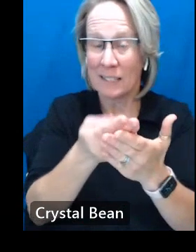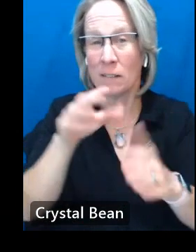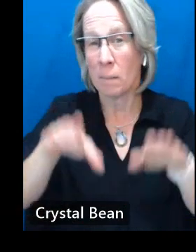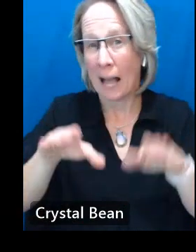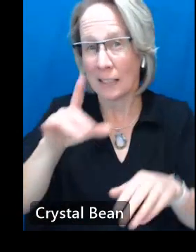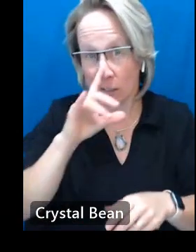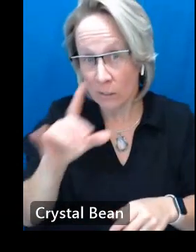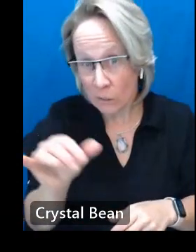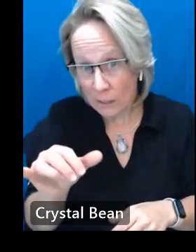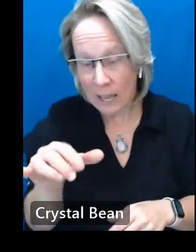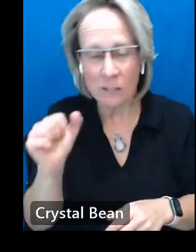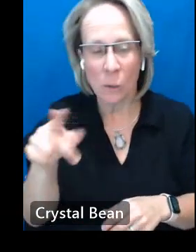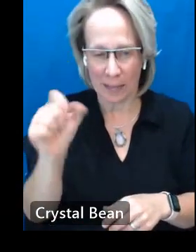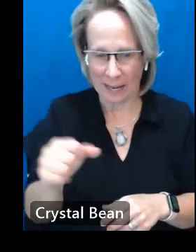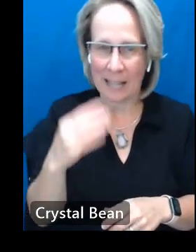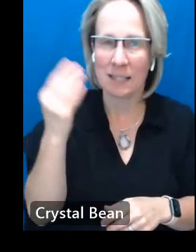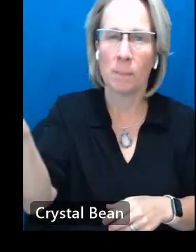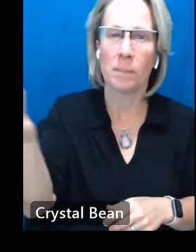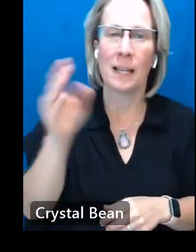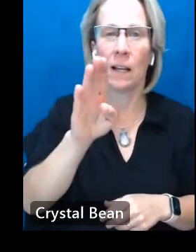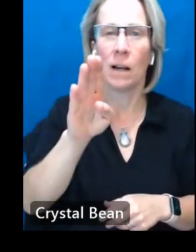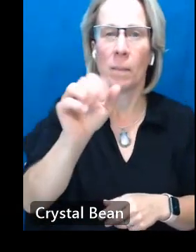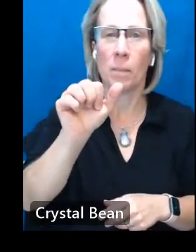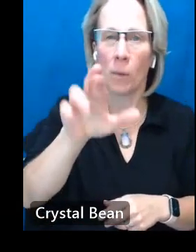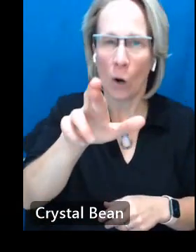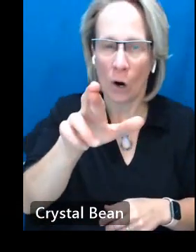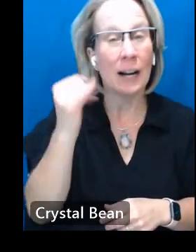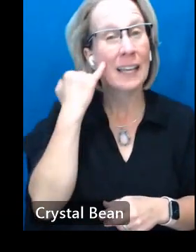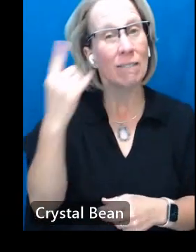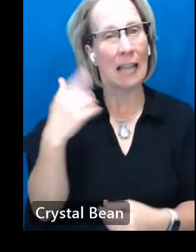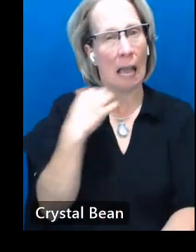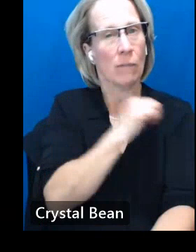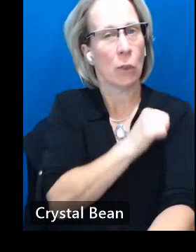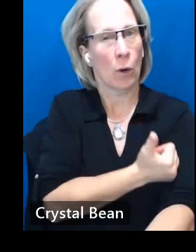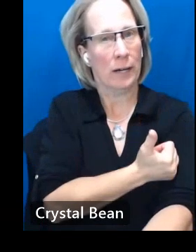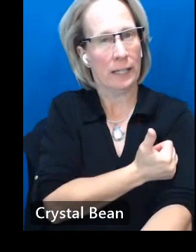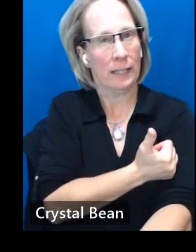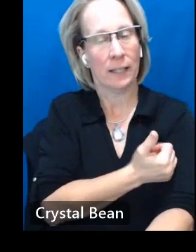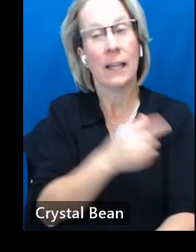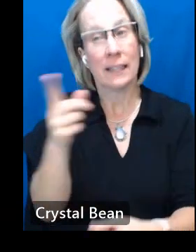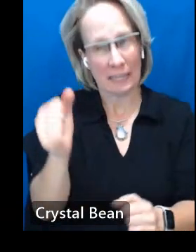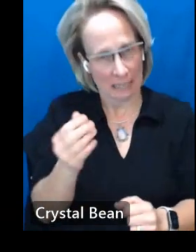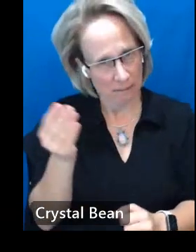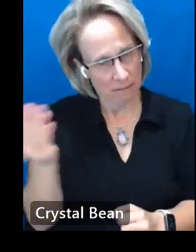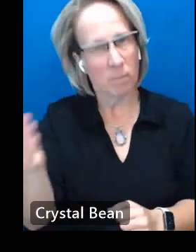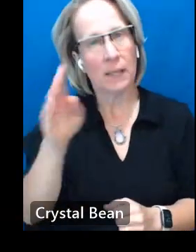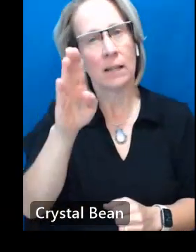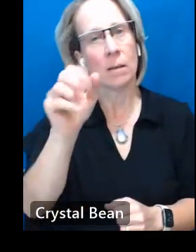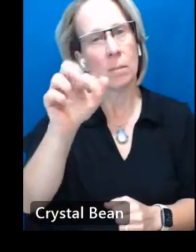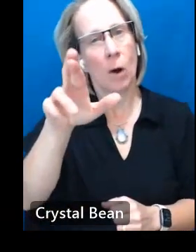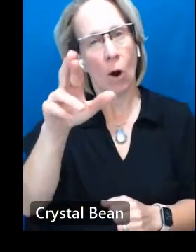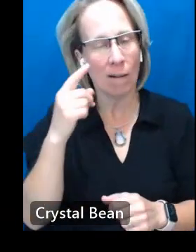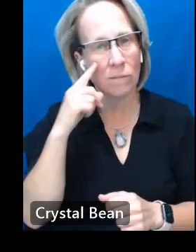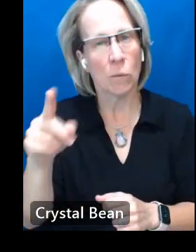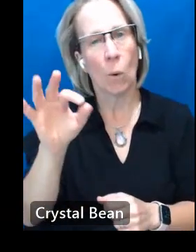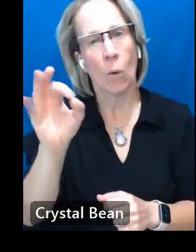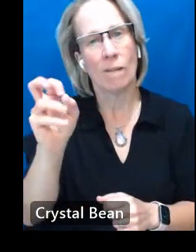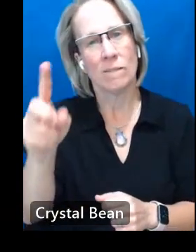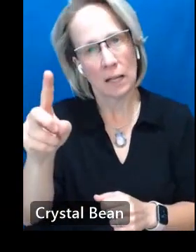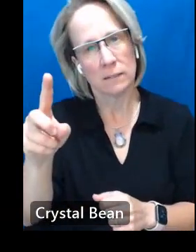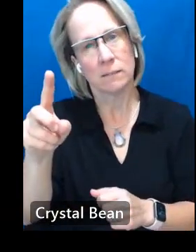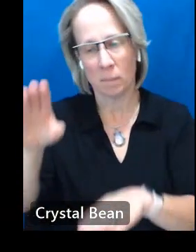could submit a bar, assuming they have the authority to do so, right? They could submit a bar for a fund balance, up to 4.3 million